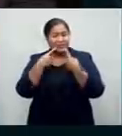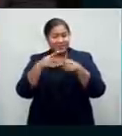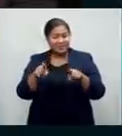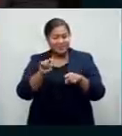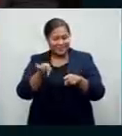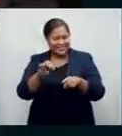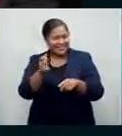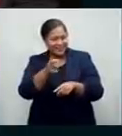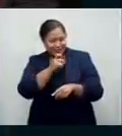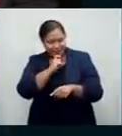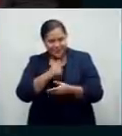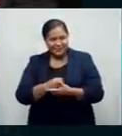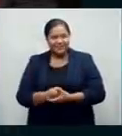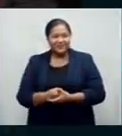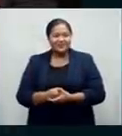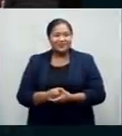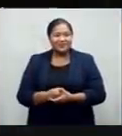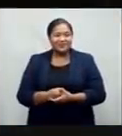this afternoon.